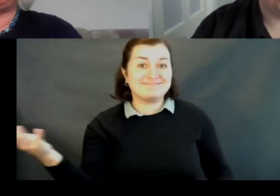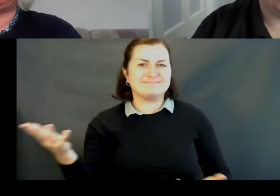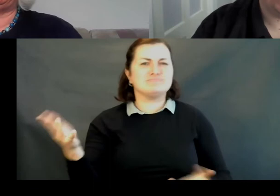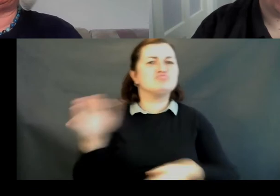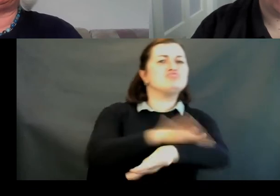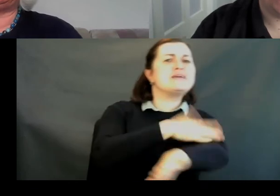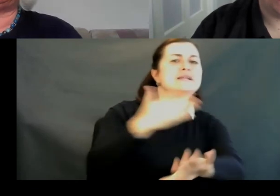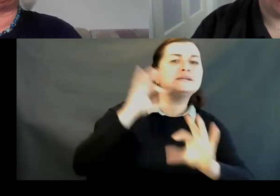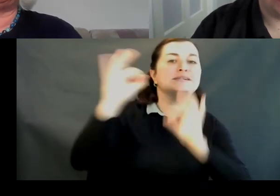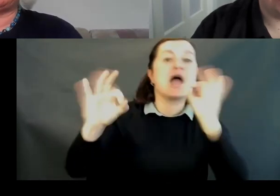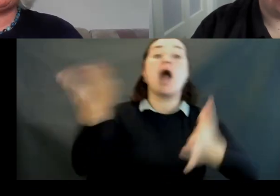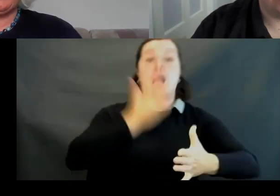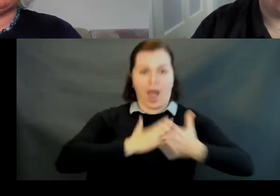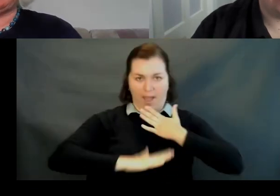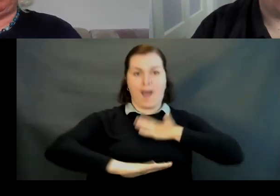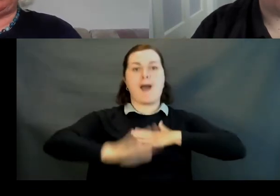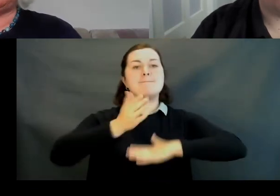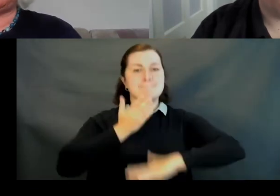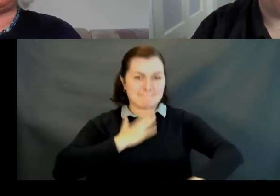green? Calming.